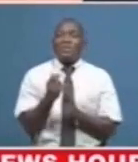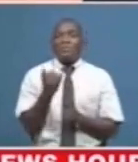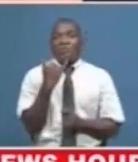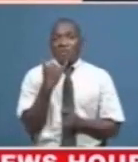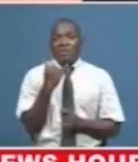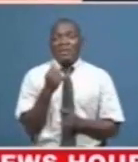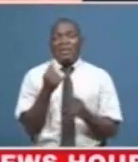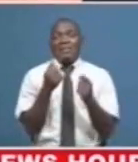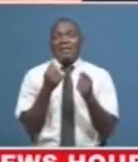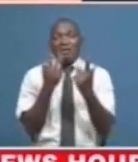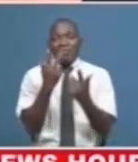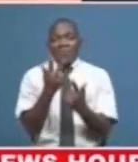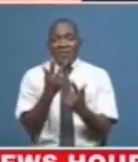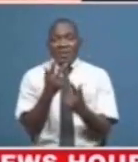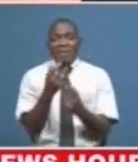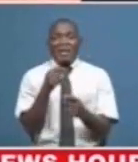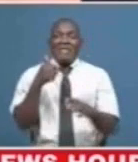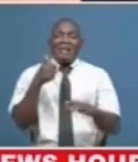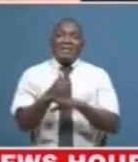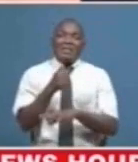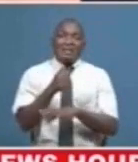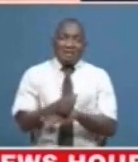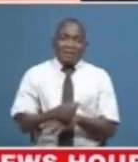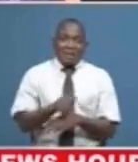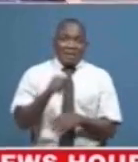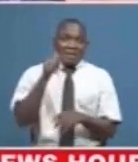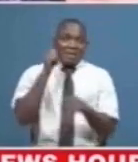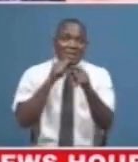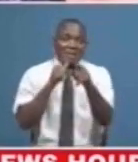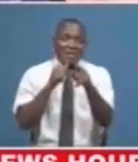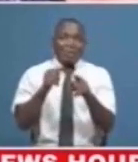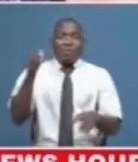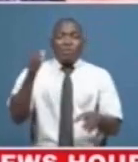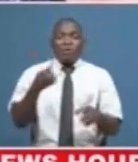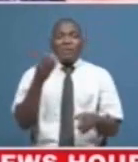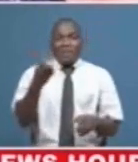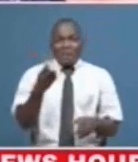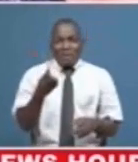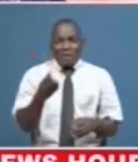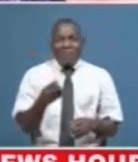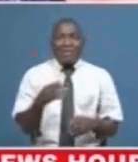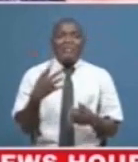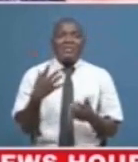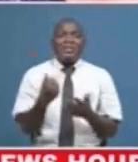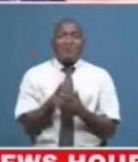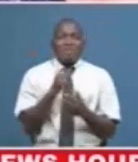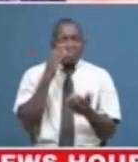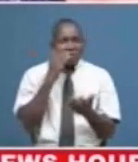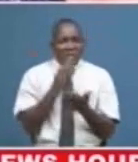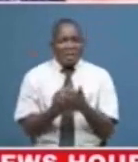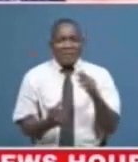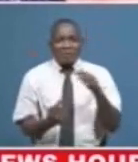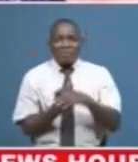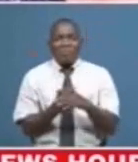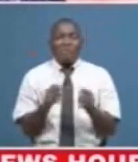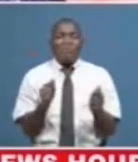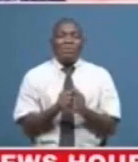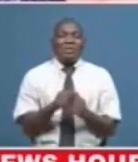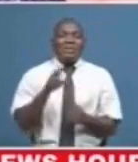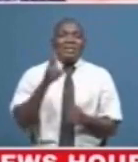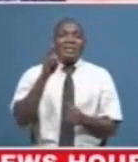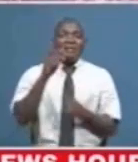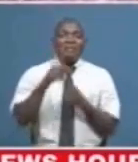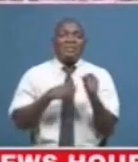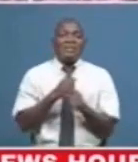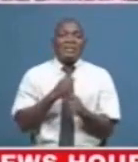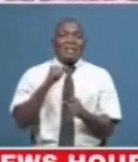three charges leveled against her. Poloo is in court over the publication of a nude picture with her seven-year-old son in June last